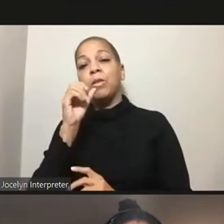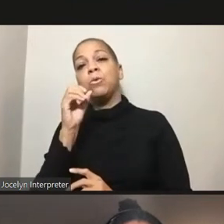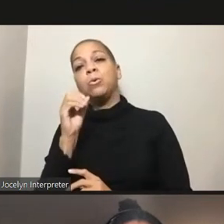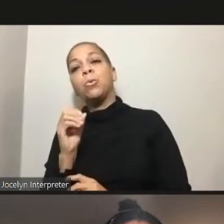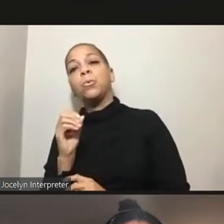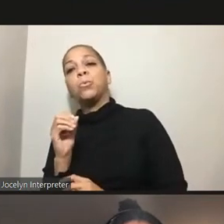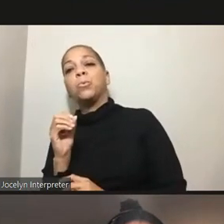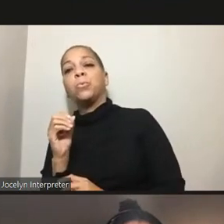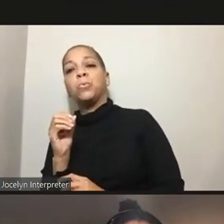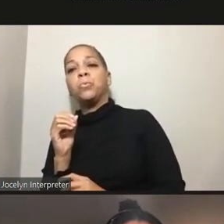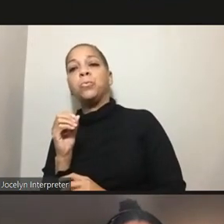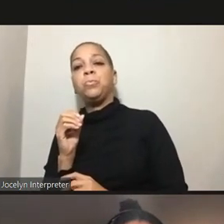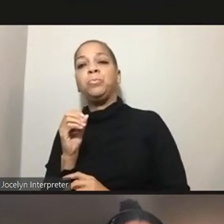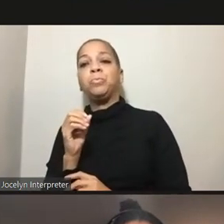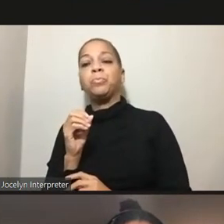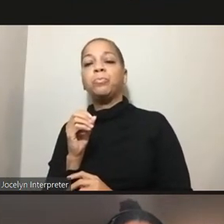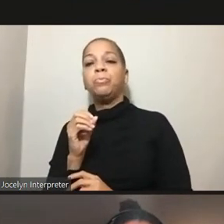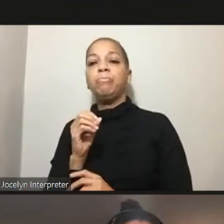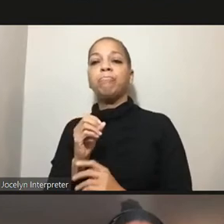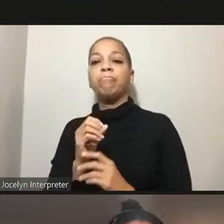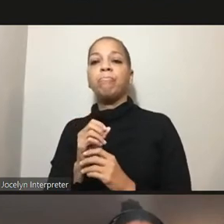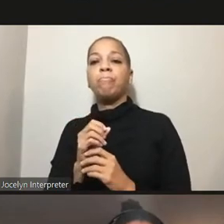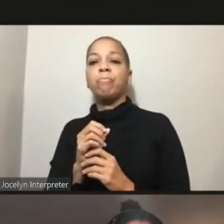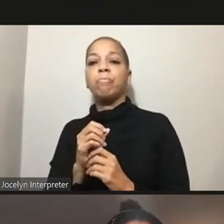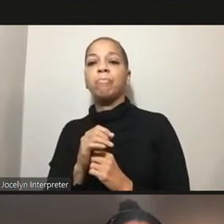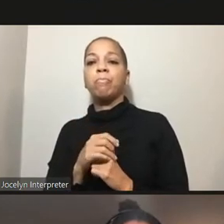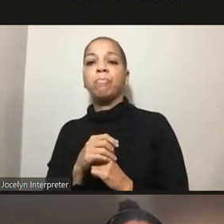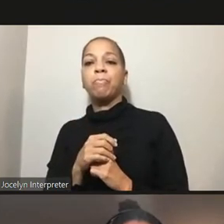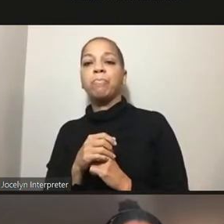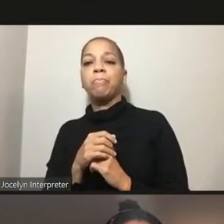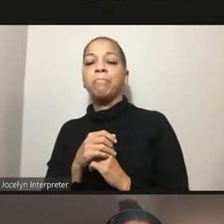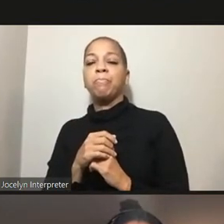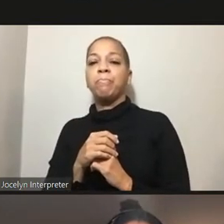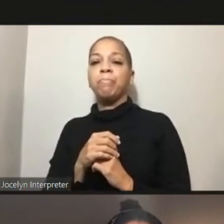know, this sort of way of sort of,